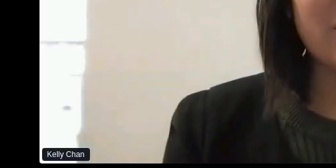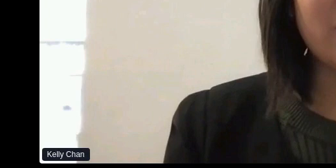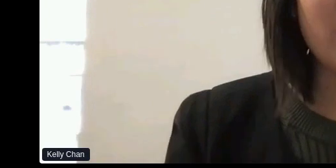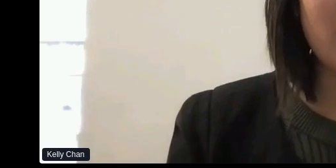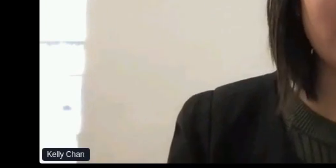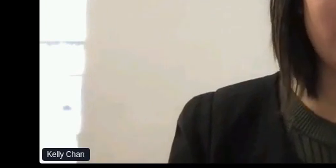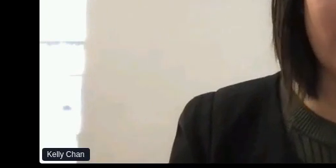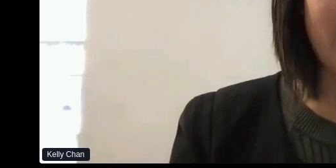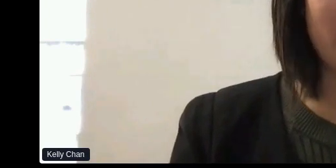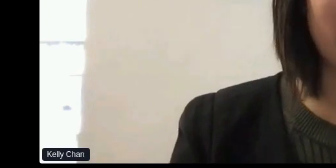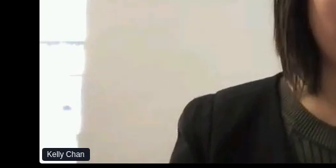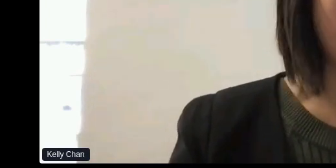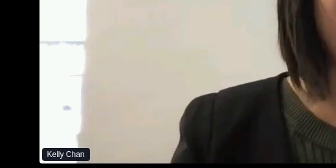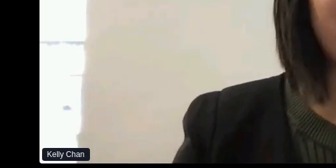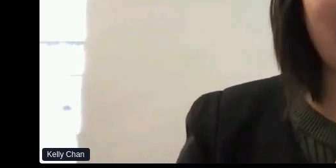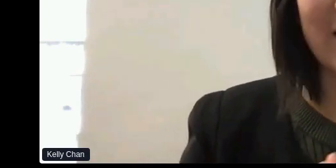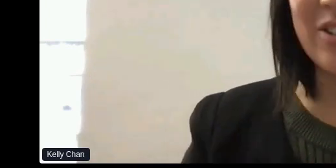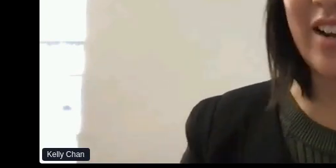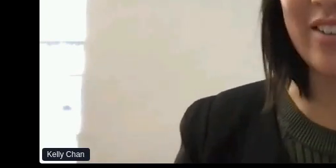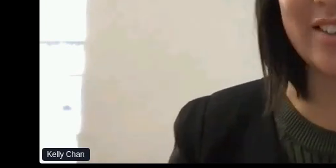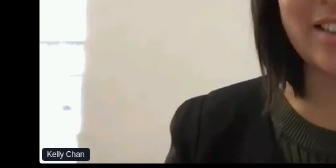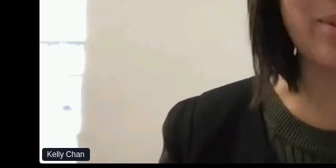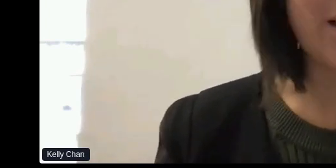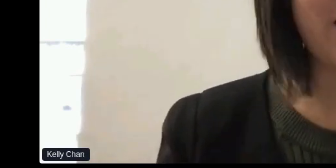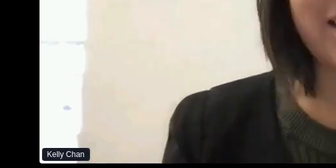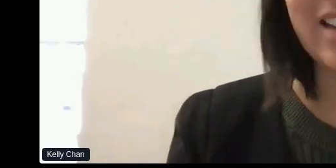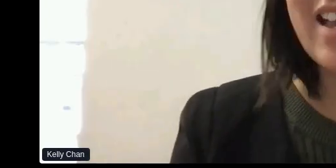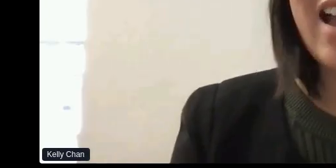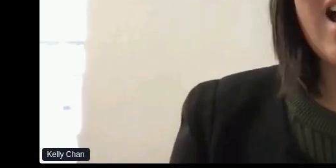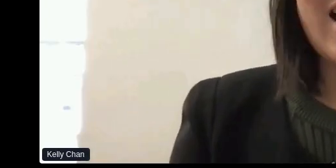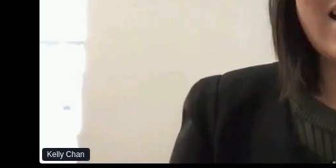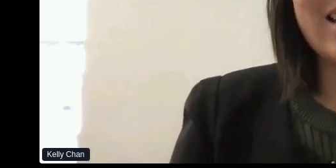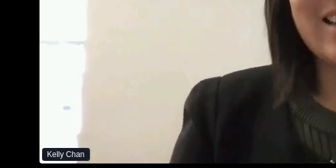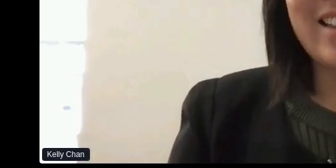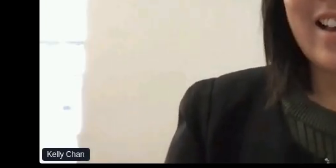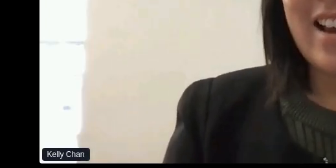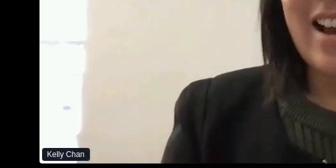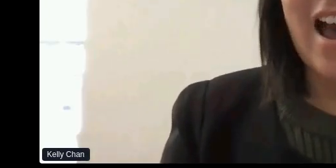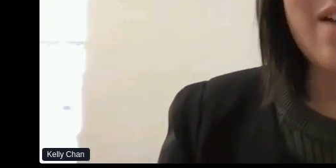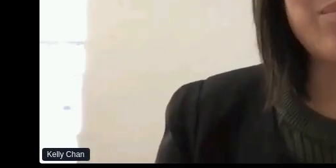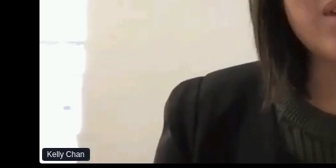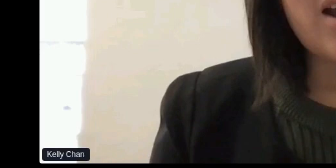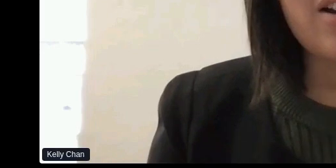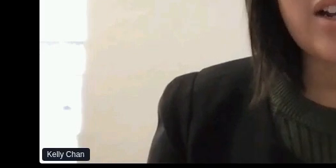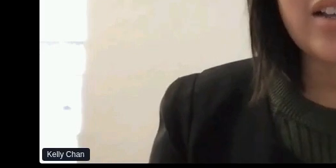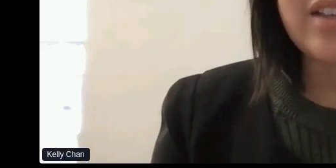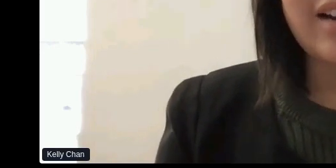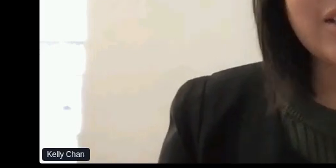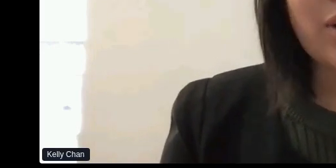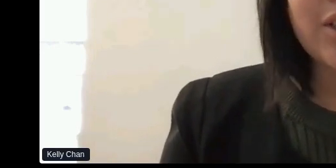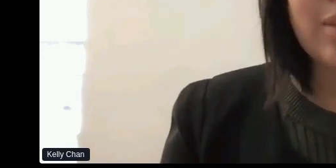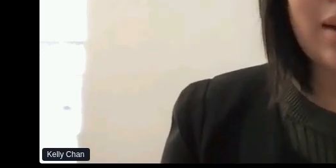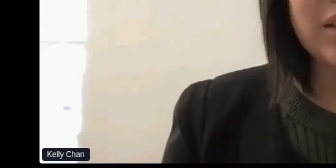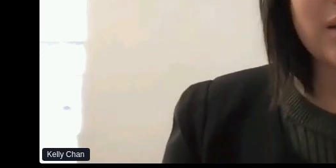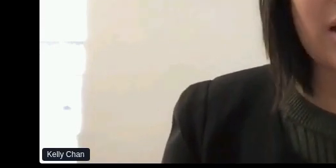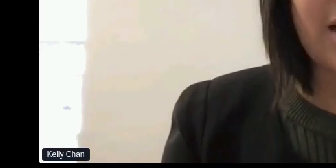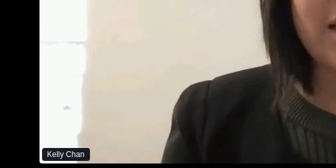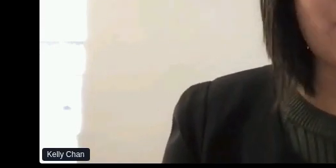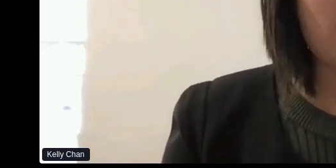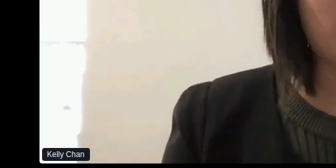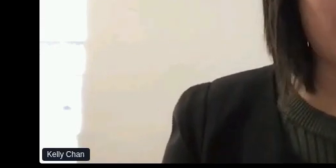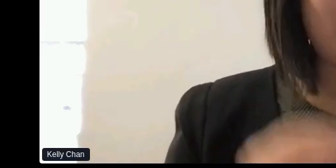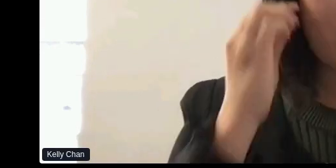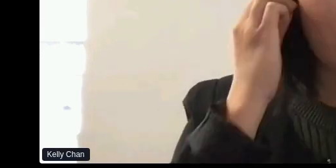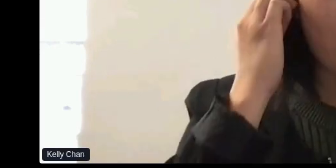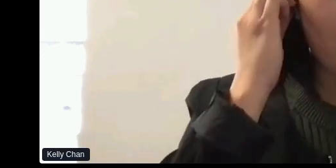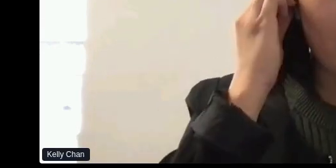Amazing. Thank you so much, Jane. And sorry for the technical errors at the beginning. No, that's no problem at all. There is a question about slides,